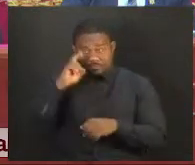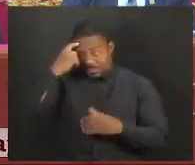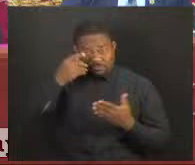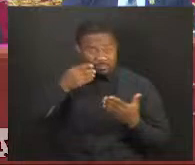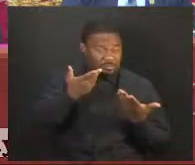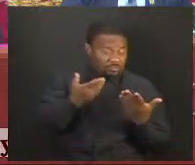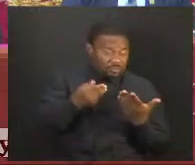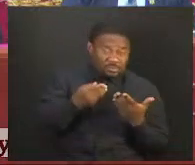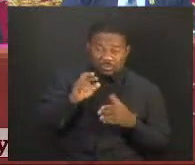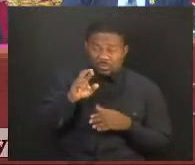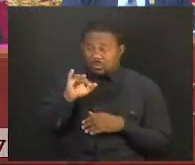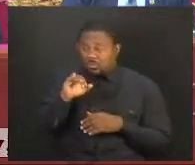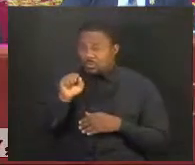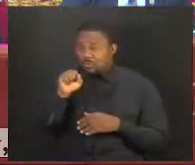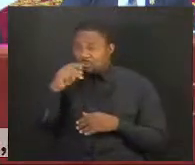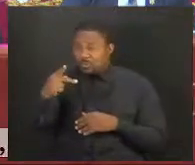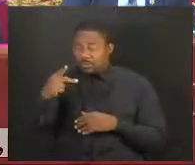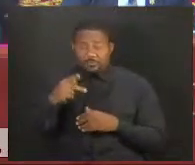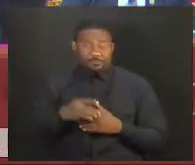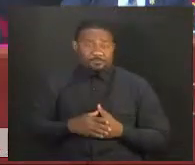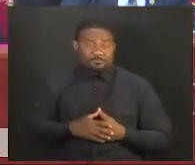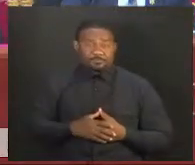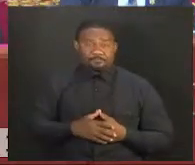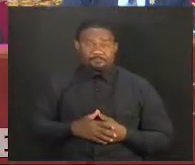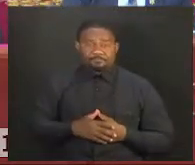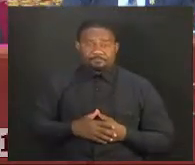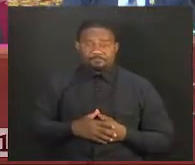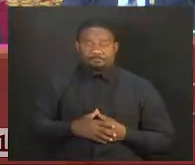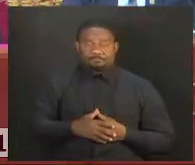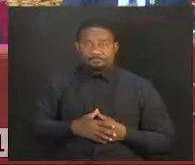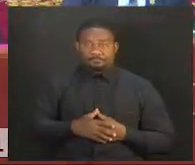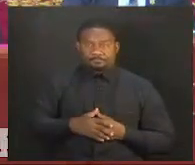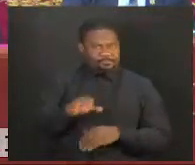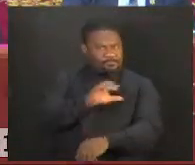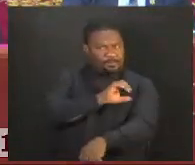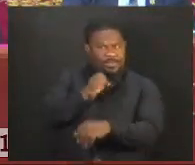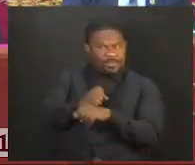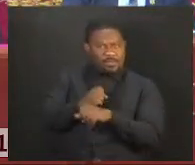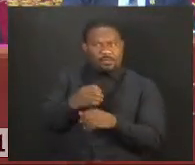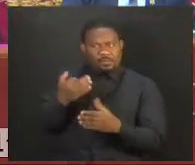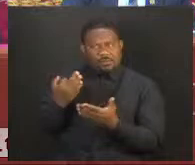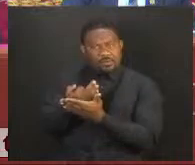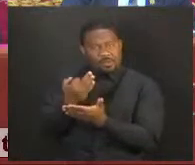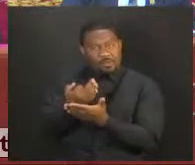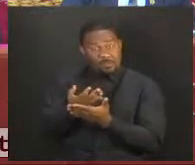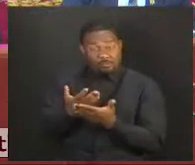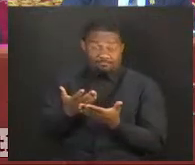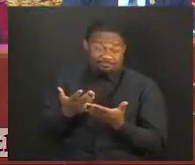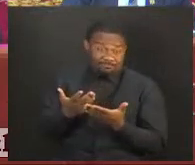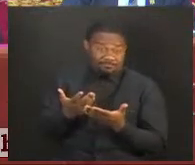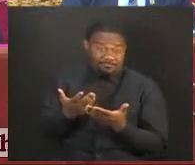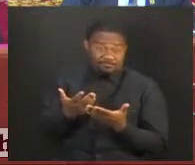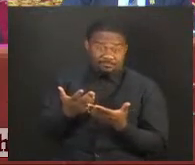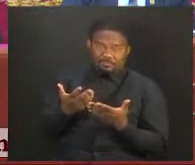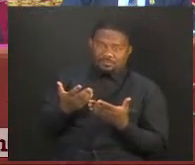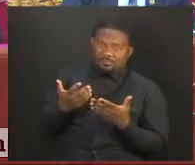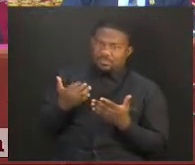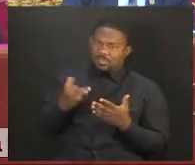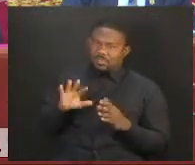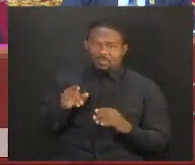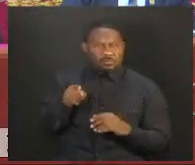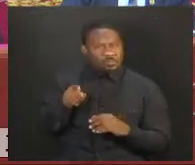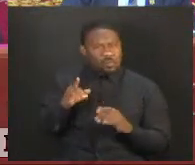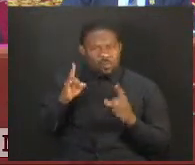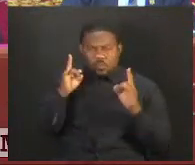risk. Mr. Speaker, the increase in energy sector financing shortfall is posing significant